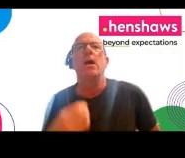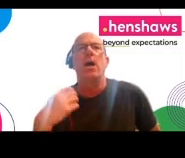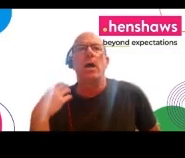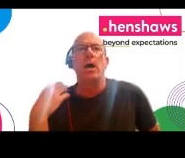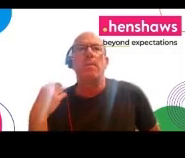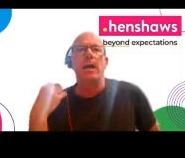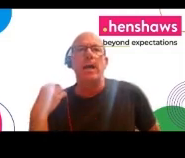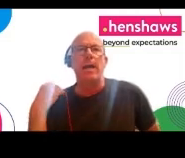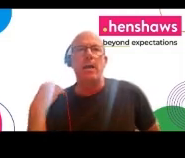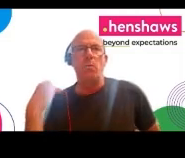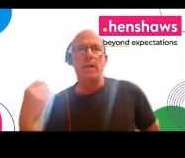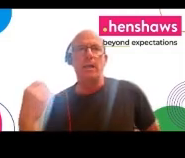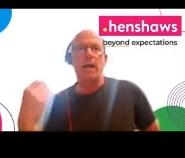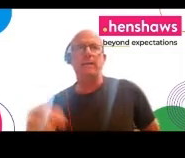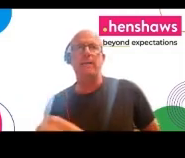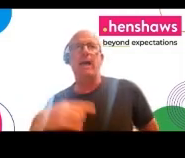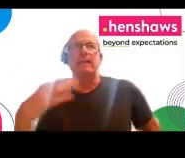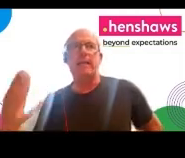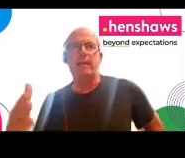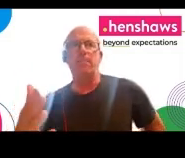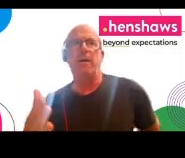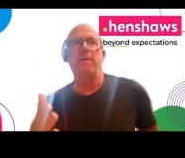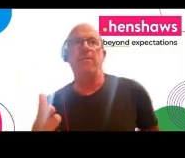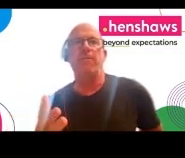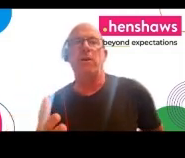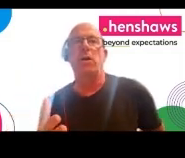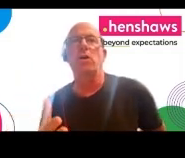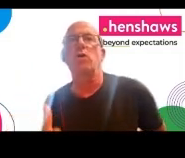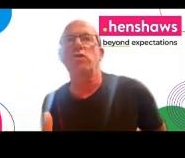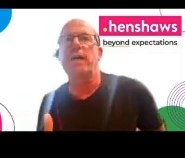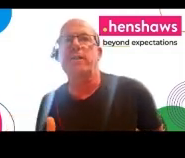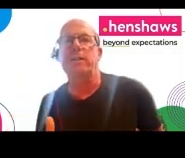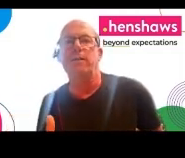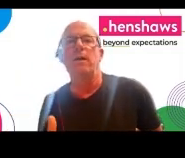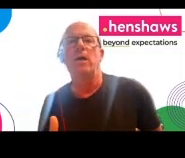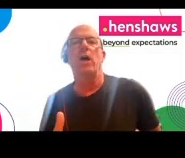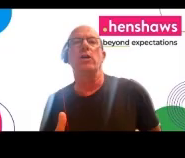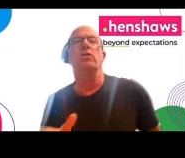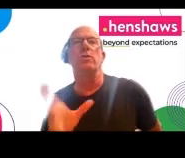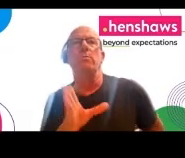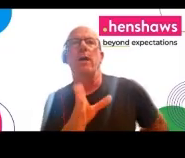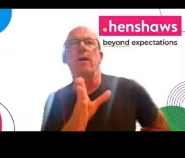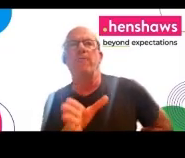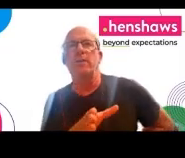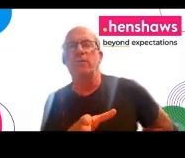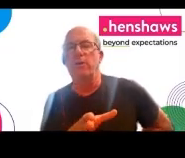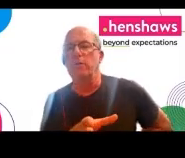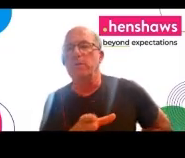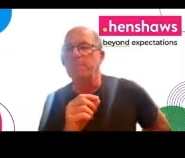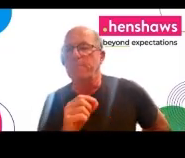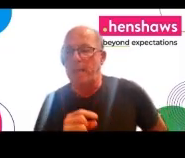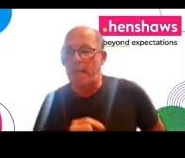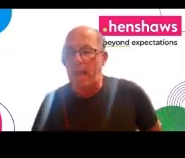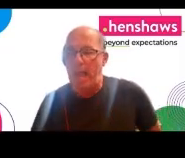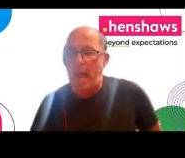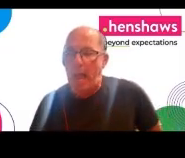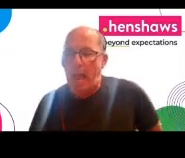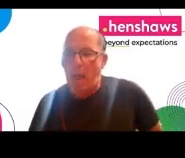app, it will add a little bit of contrast to various